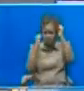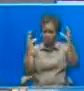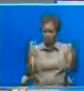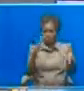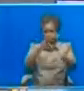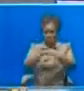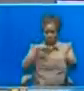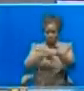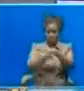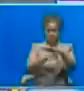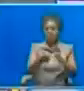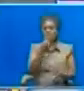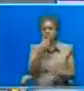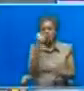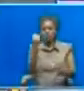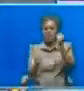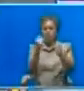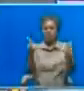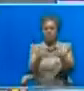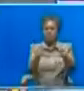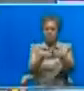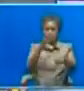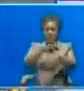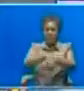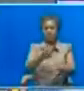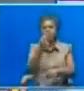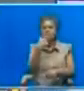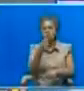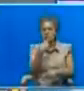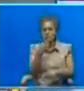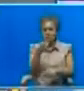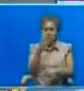access emergency medical services as well as specialized treatment. Here's a